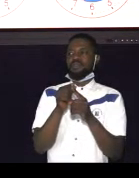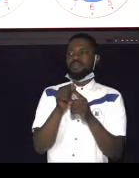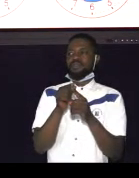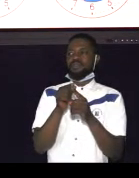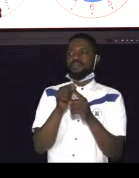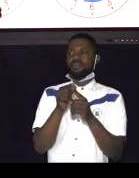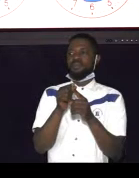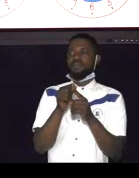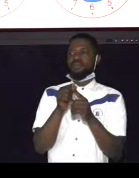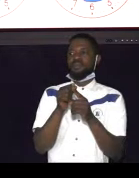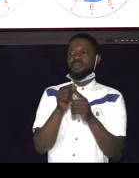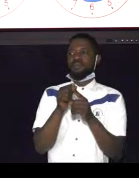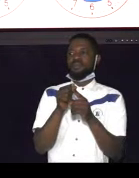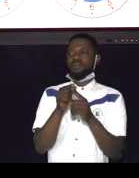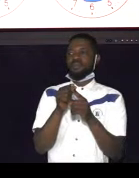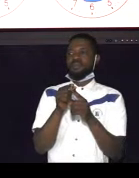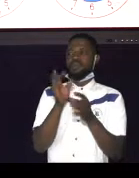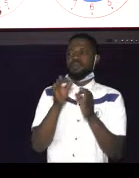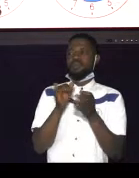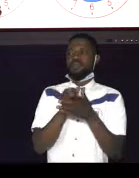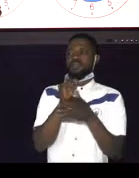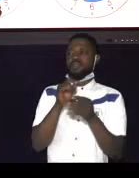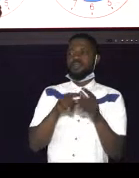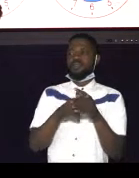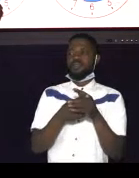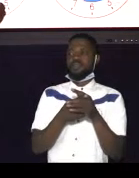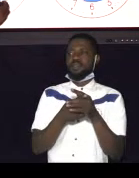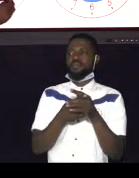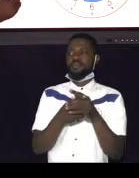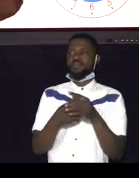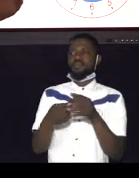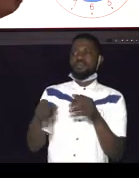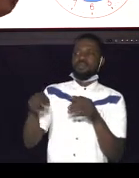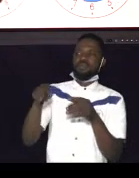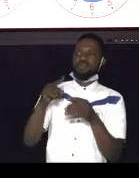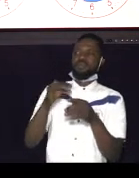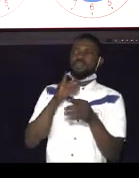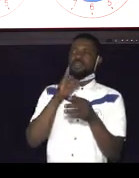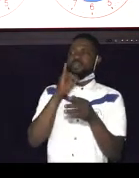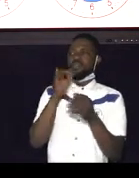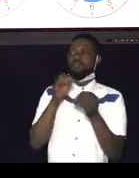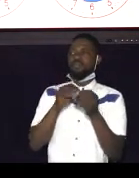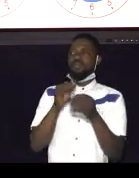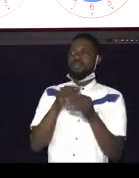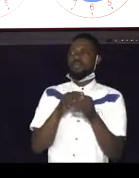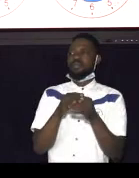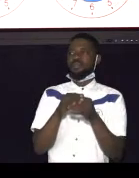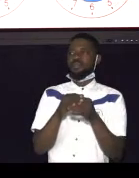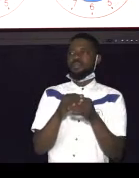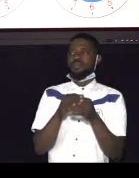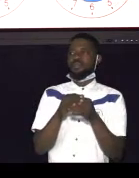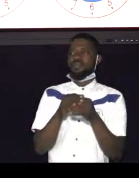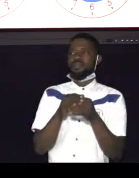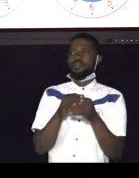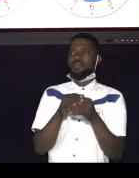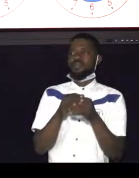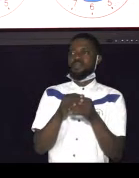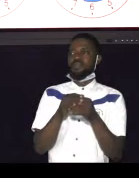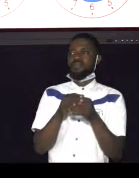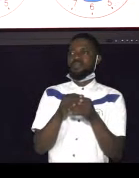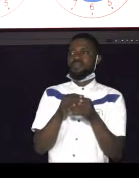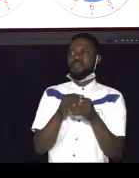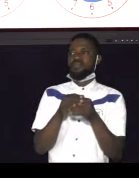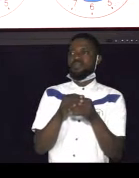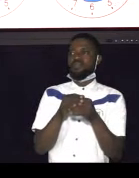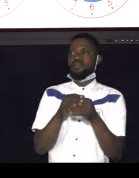this line has gone beyond 90. If this is the starting point, 90 gets to this point, this is more than, if this is the starting point and it is going